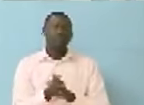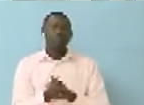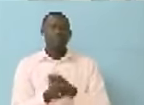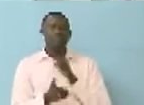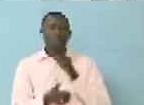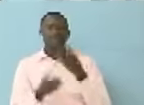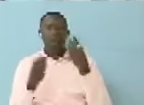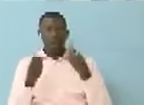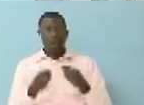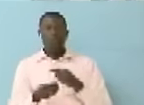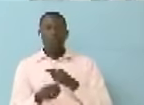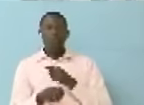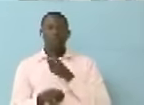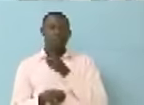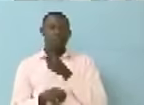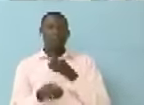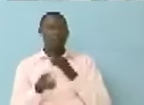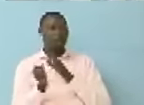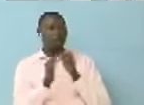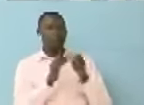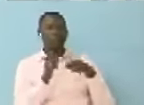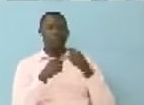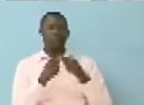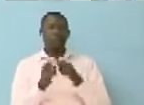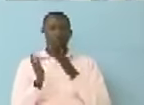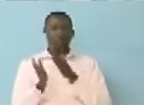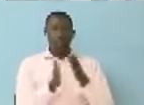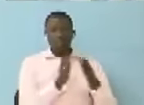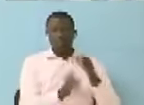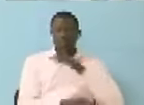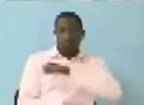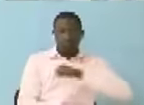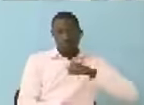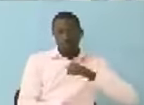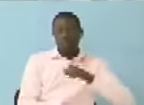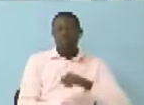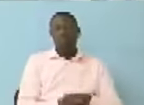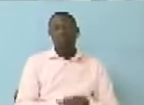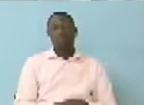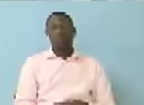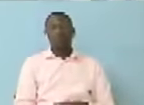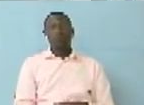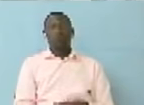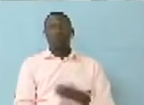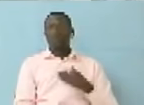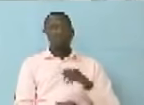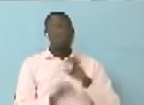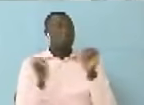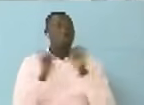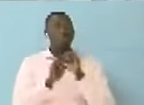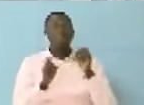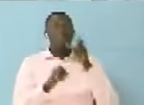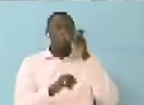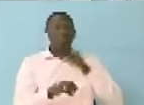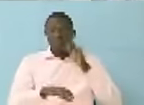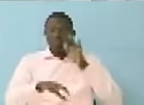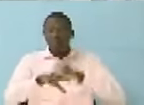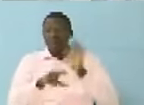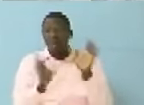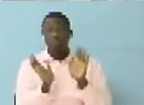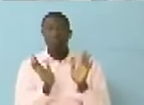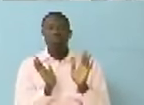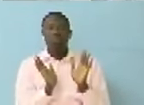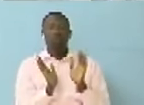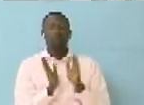That was how he explained about the coup. Without nobody touching him. In